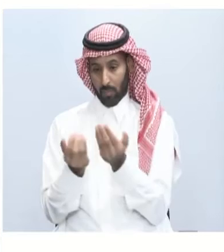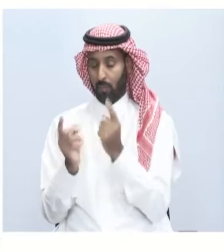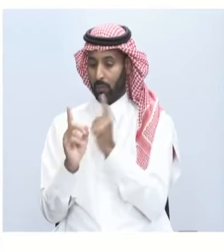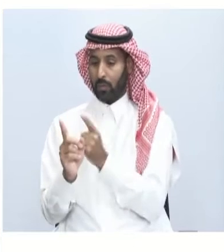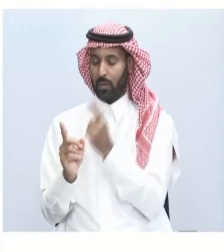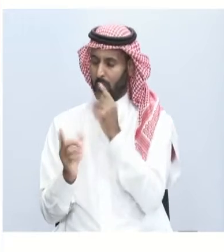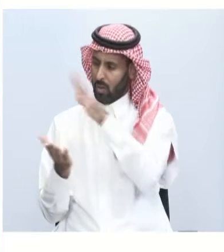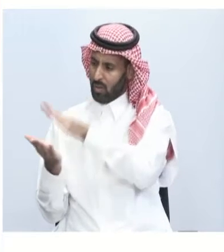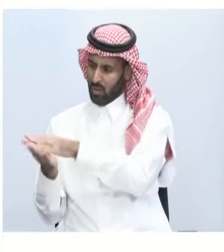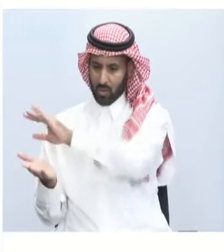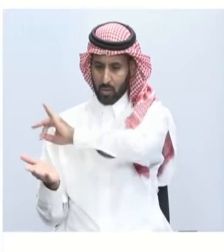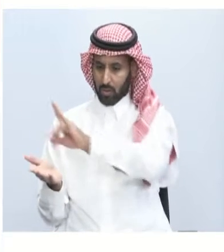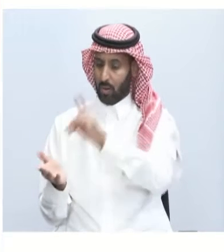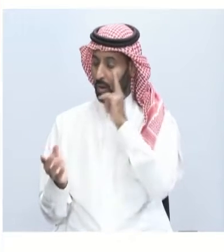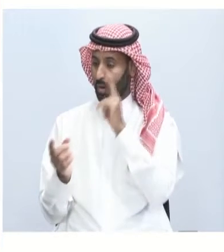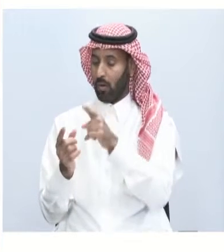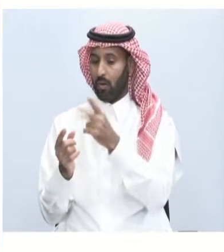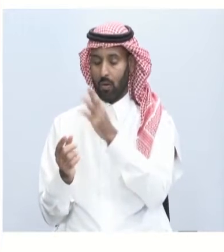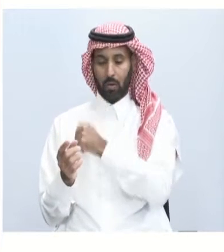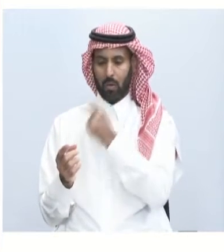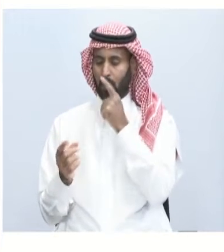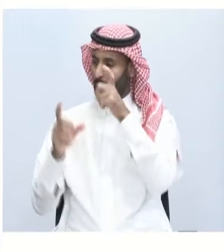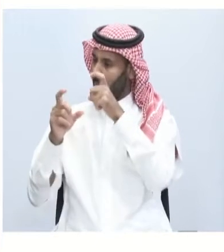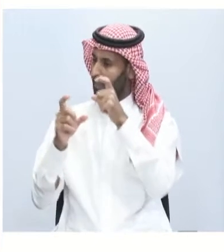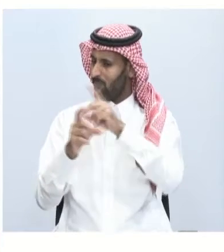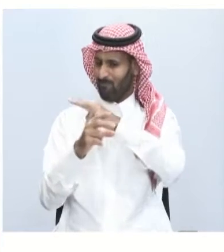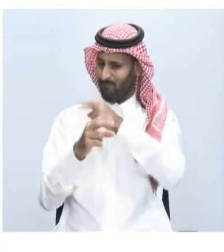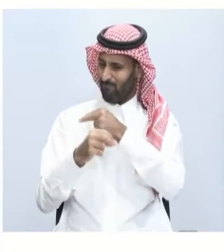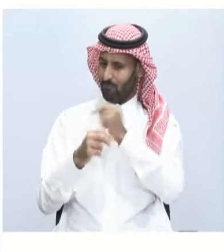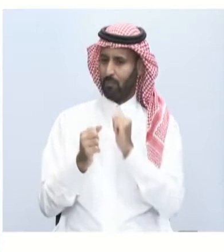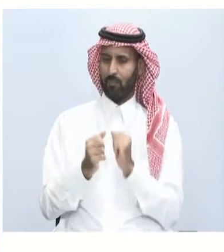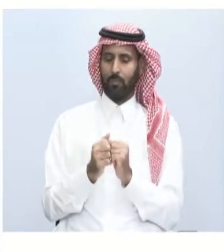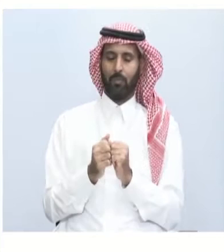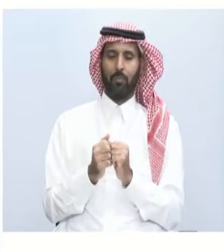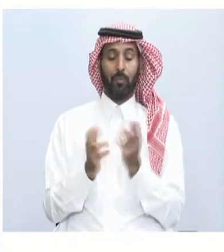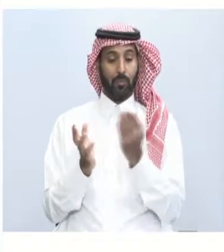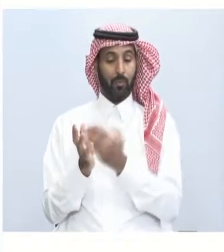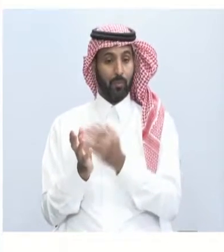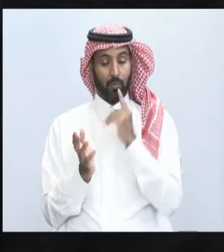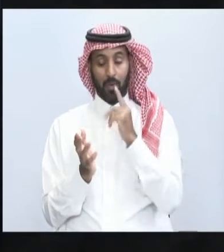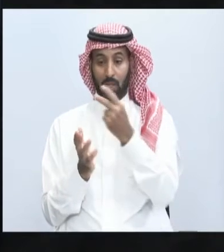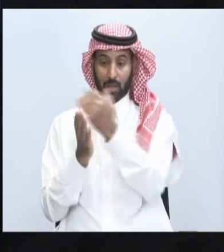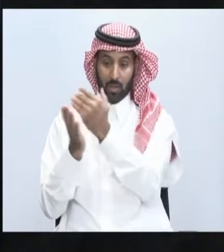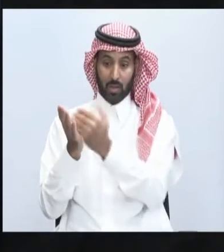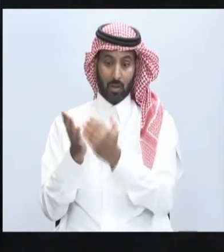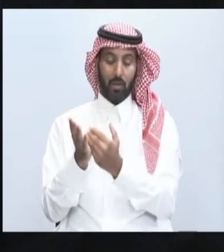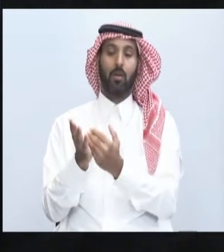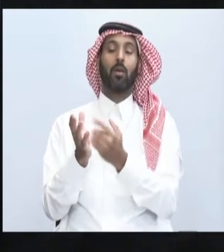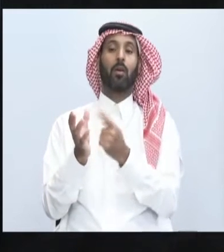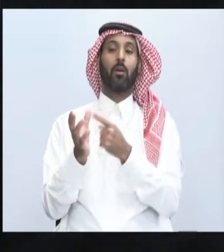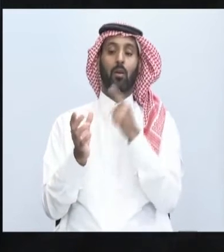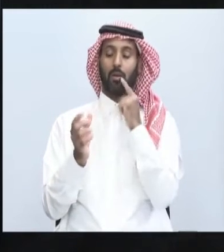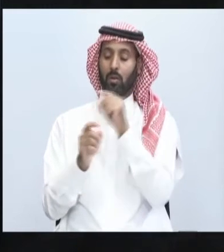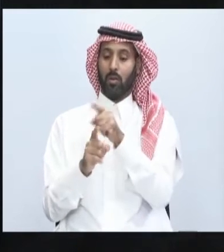don't touch anything and no photographs. So these are the instructions that were